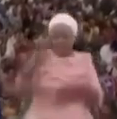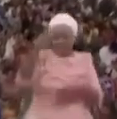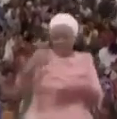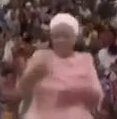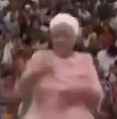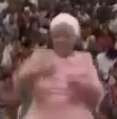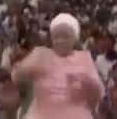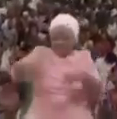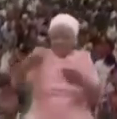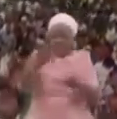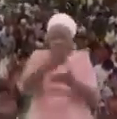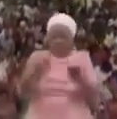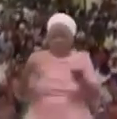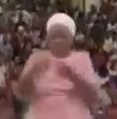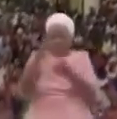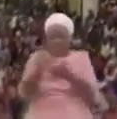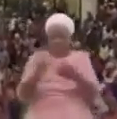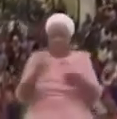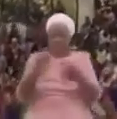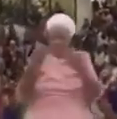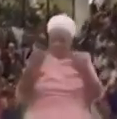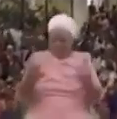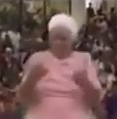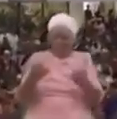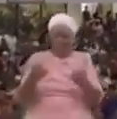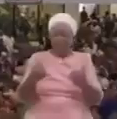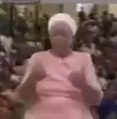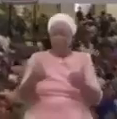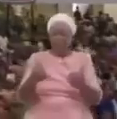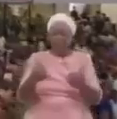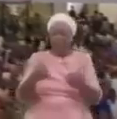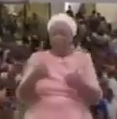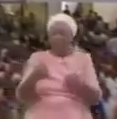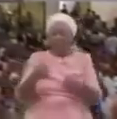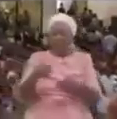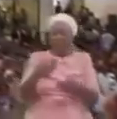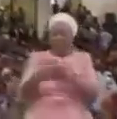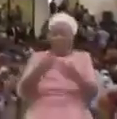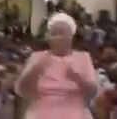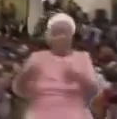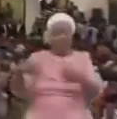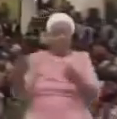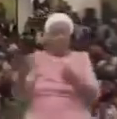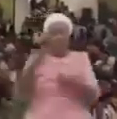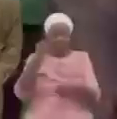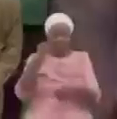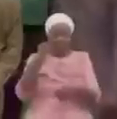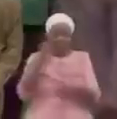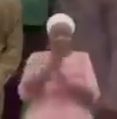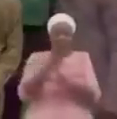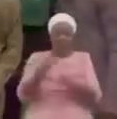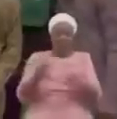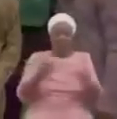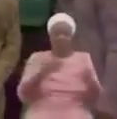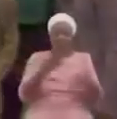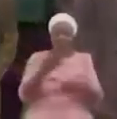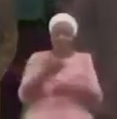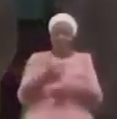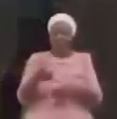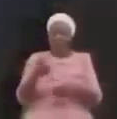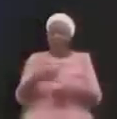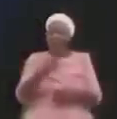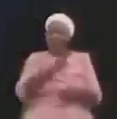give something to somebody before you go. And the Lord will